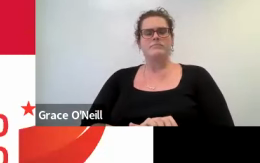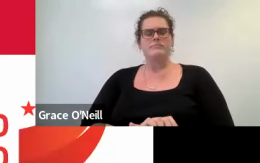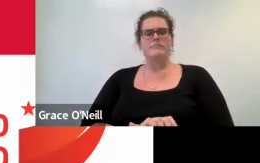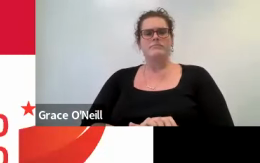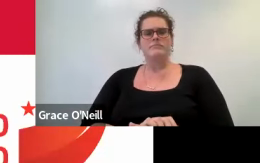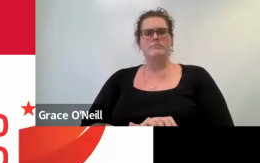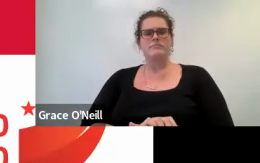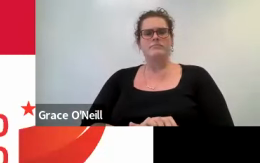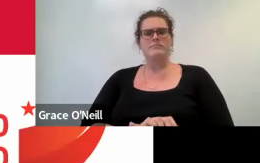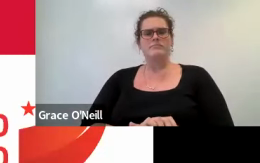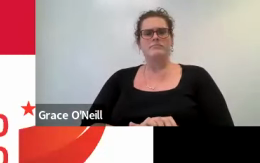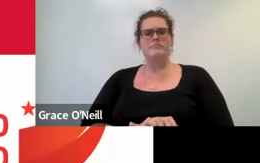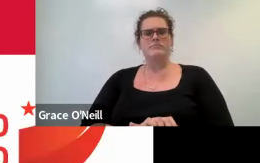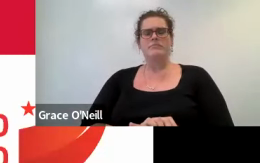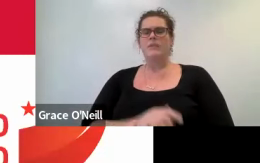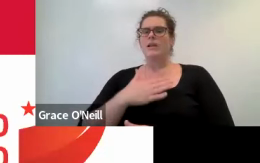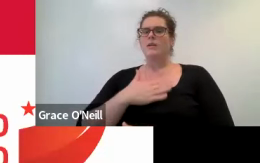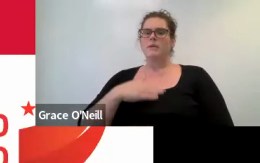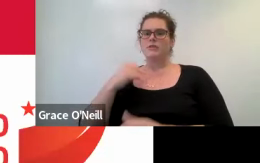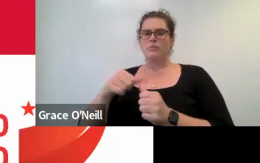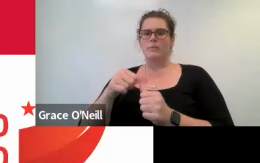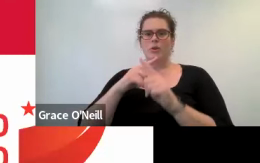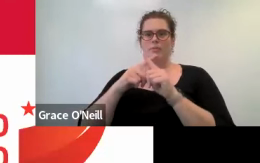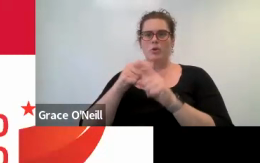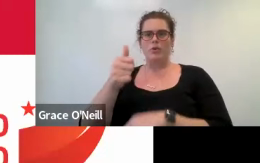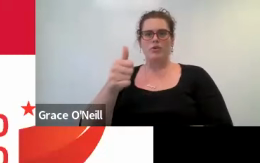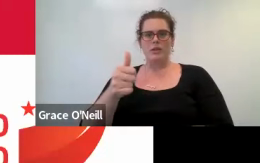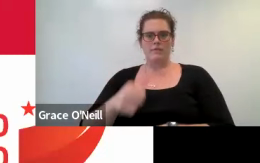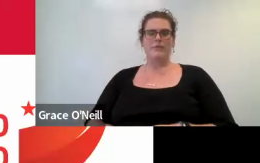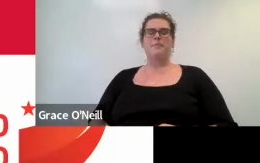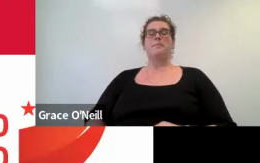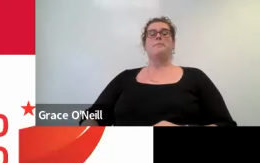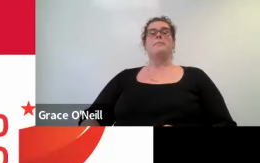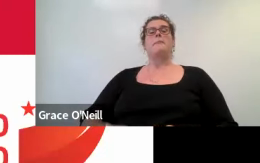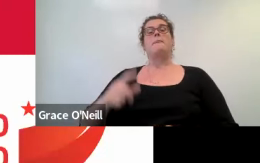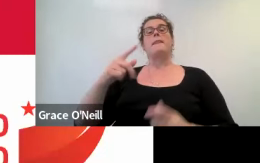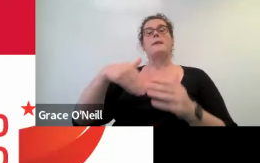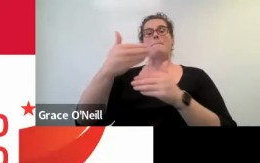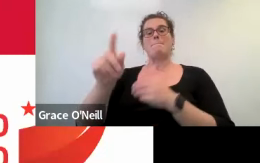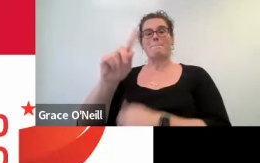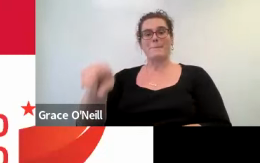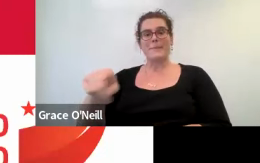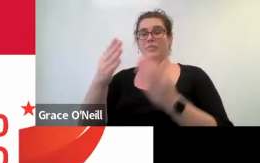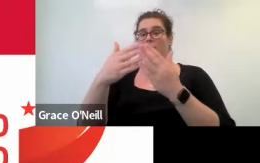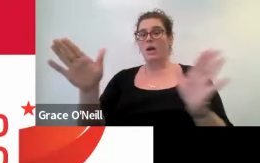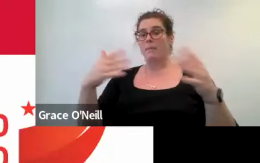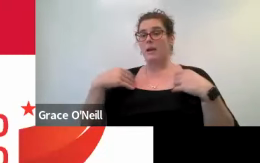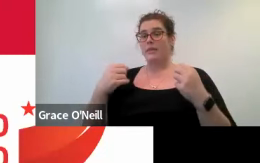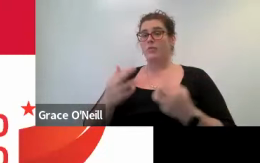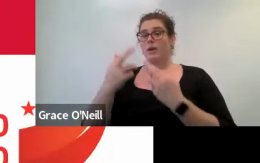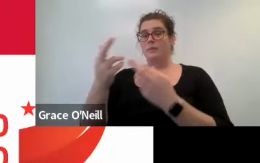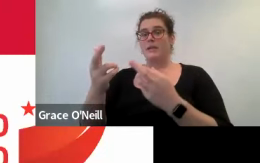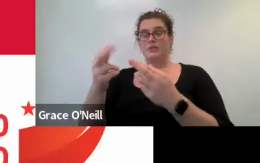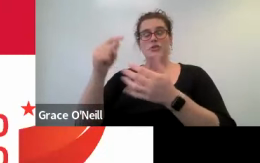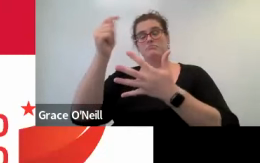Please mute yourselves. Are you following public health recommendations such as how to protect yourself,